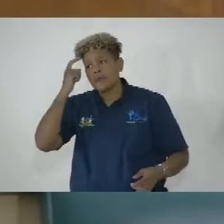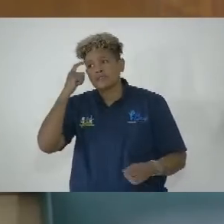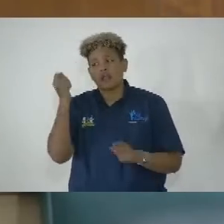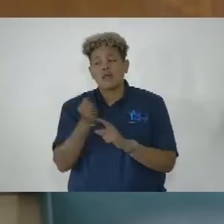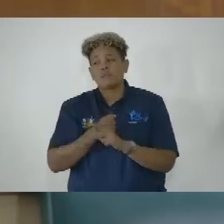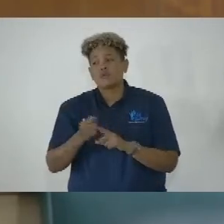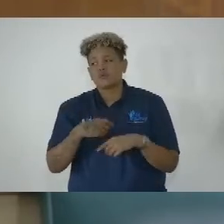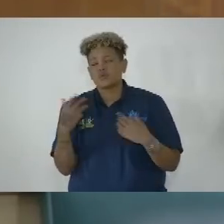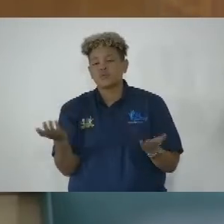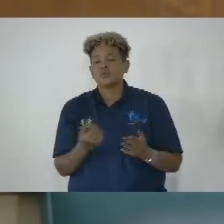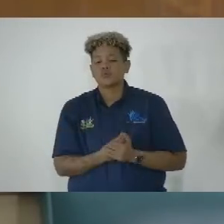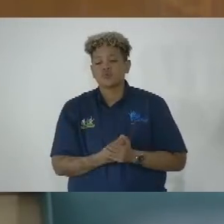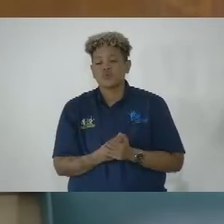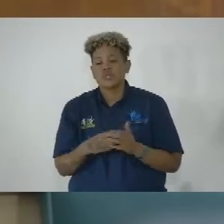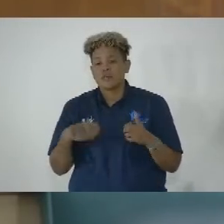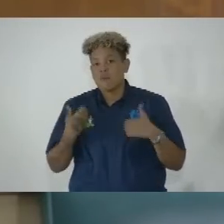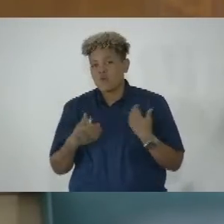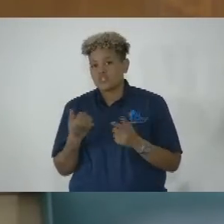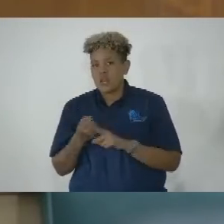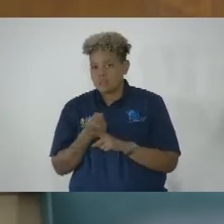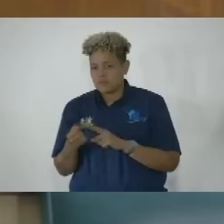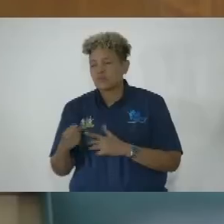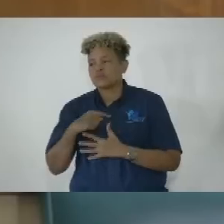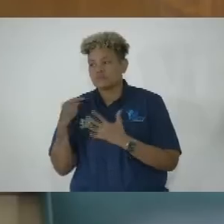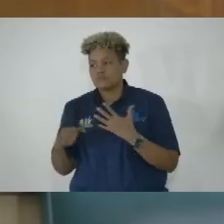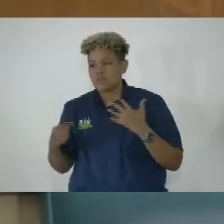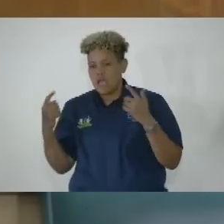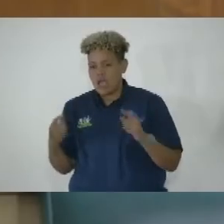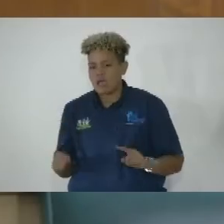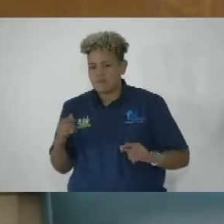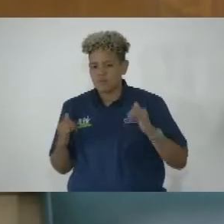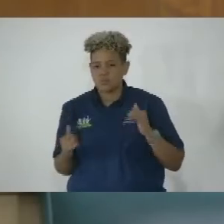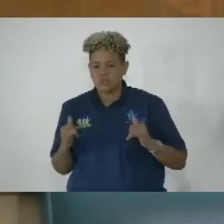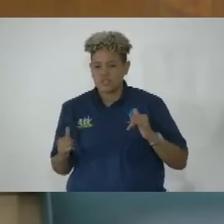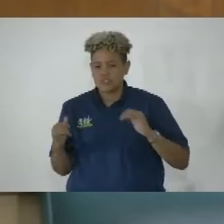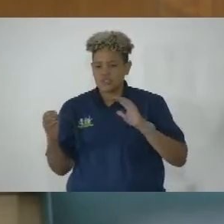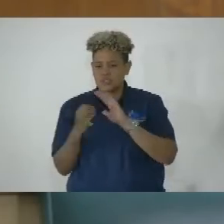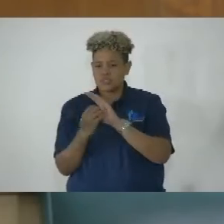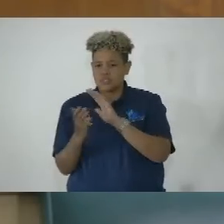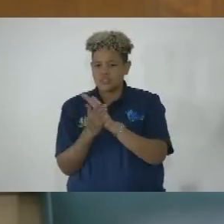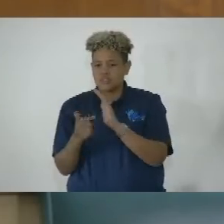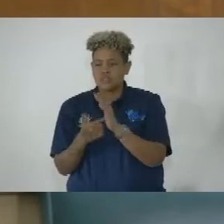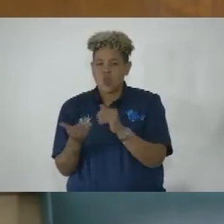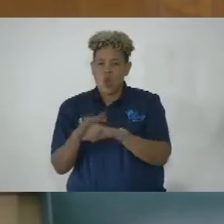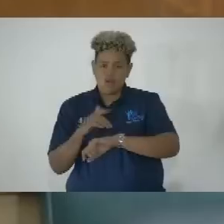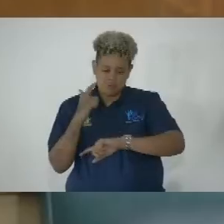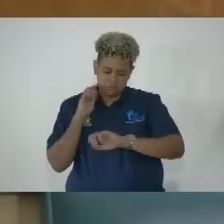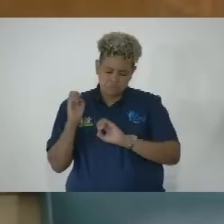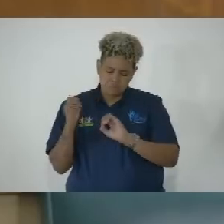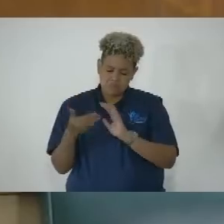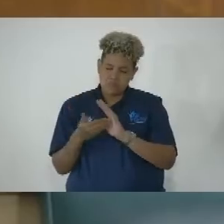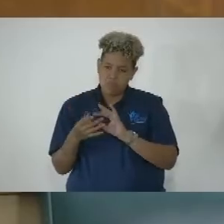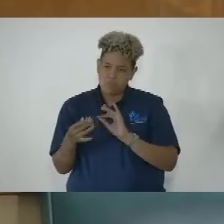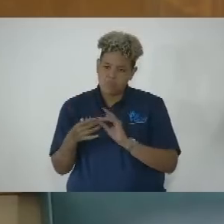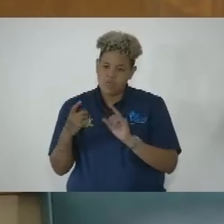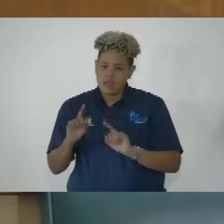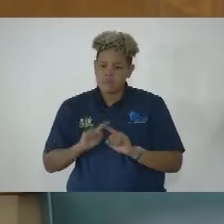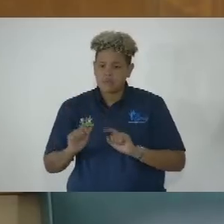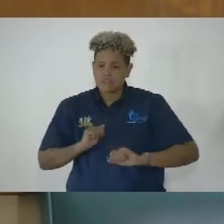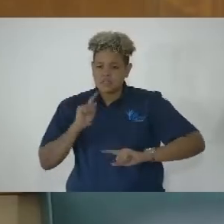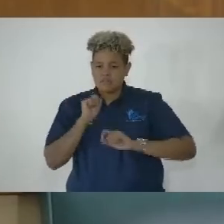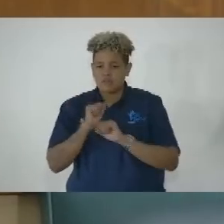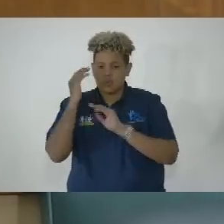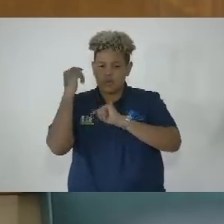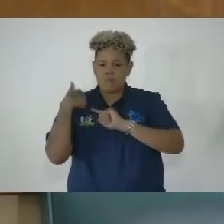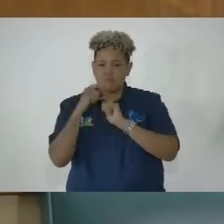abuse. Those are instances which have not been covered here, but I am hopeful that as